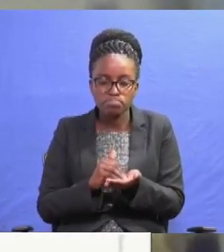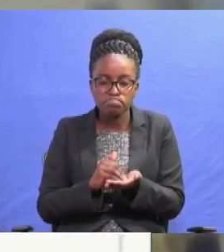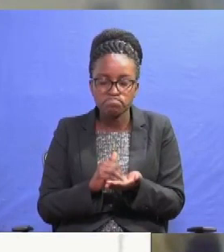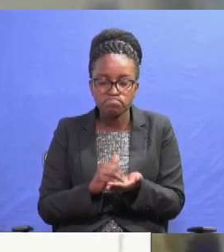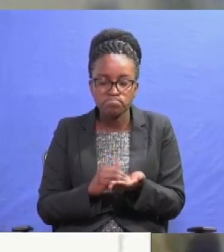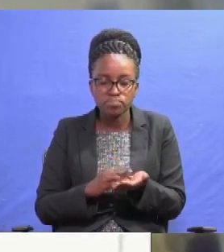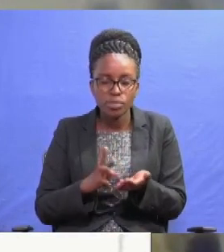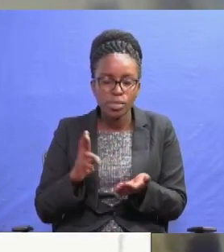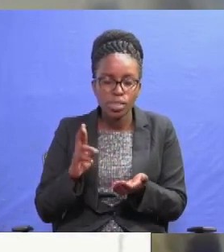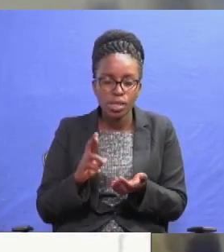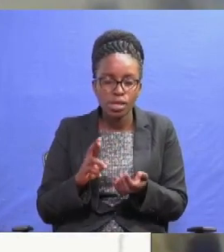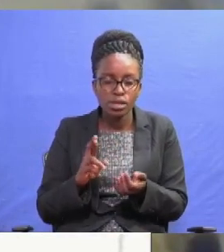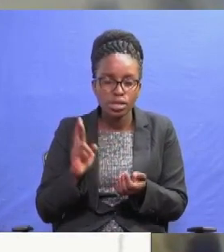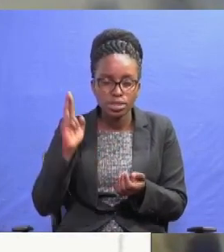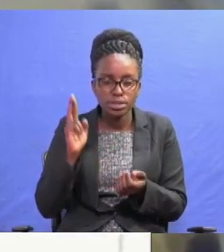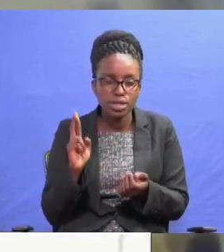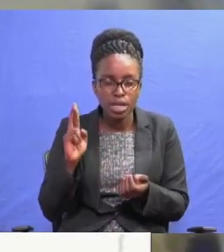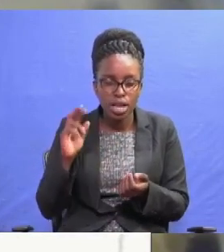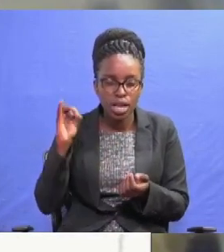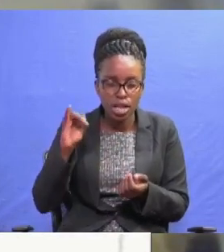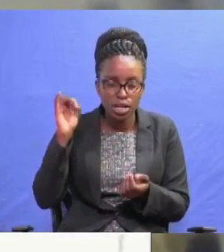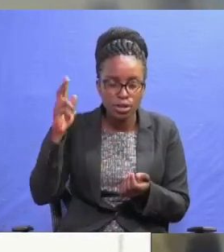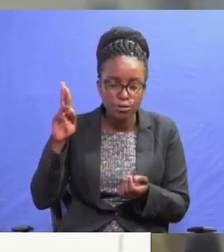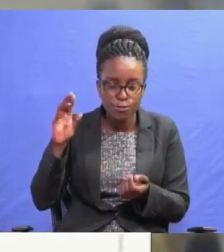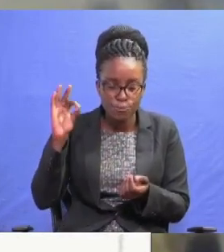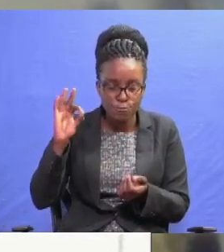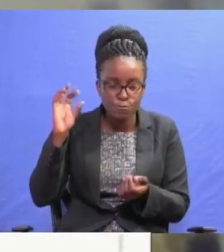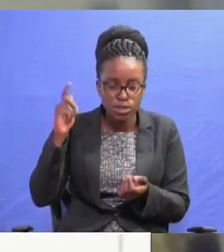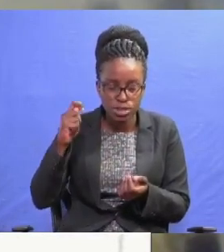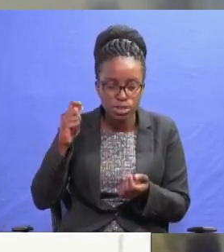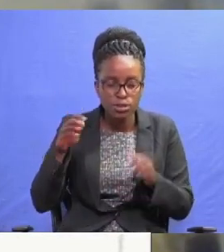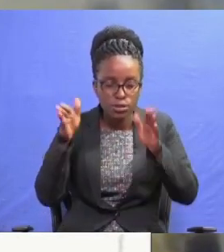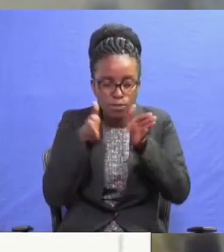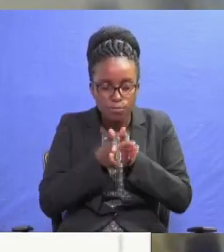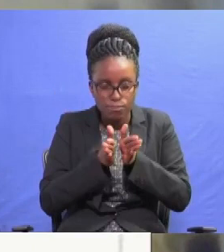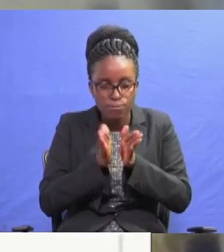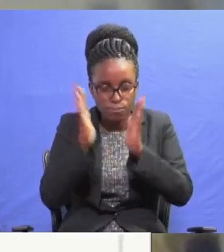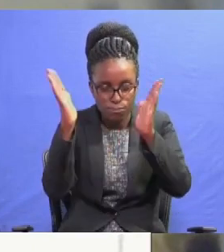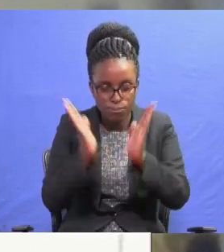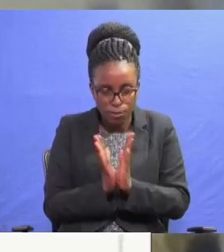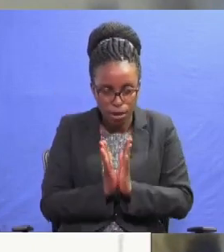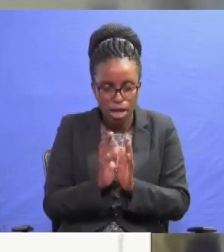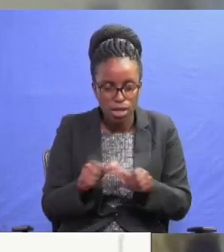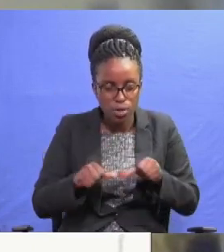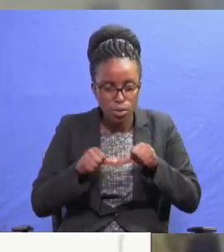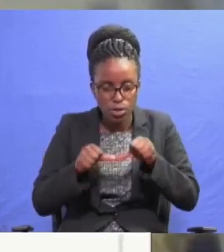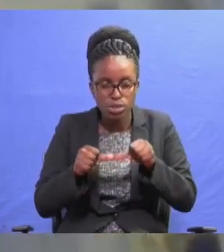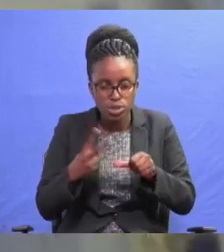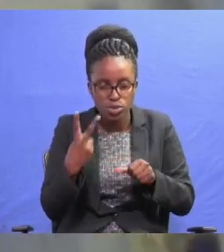rose. They rose significantly, flooding quite a huge area of land, 2010 all the way